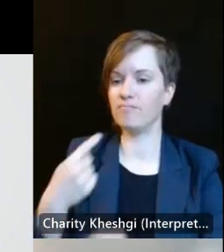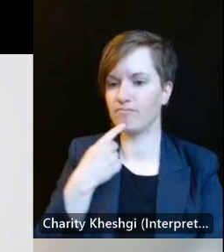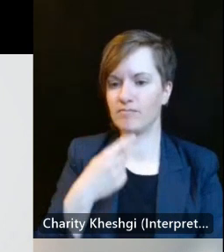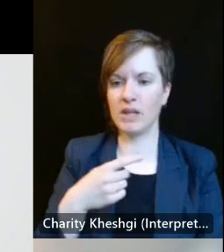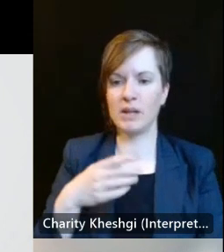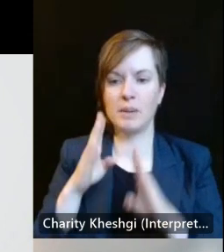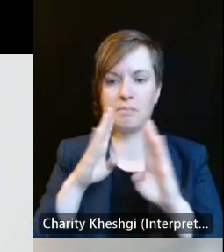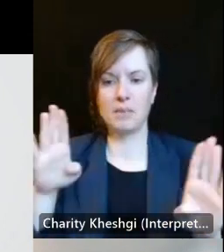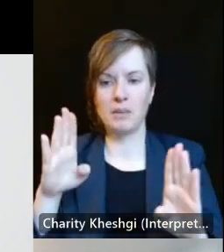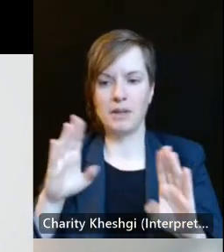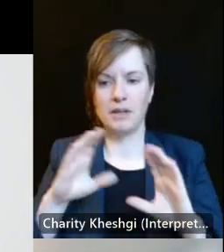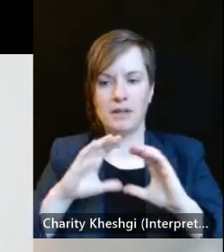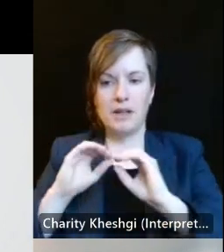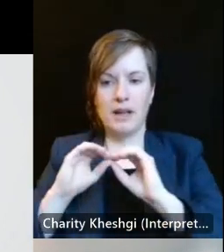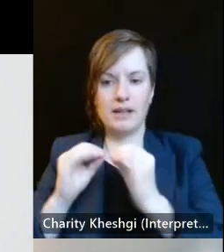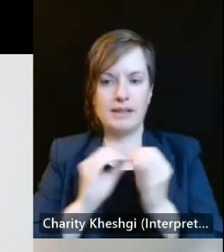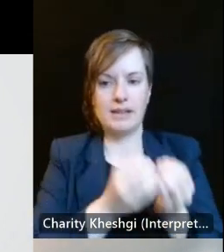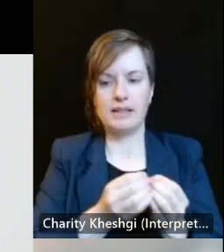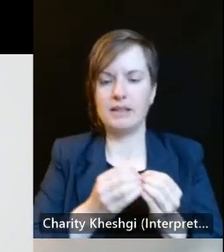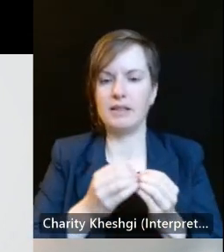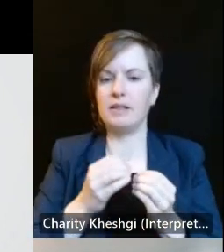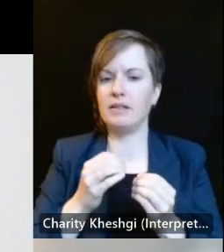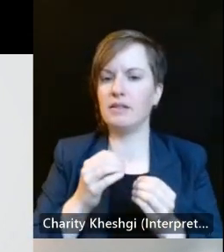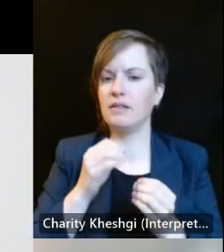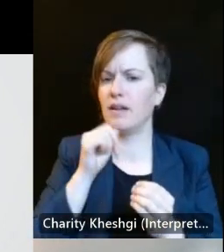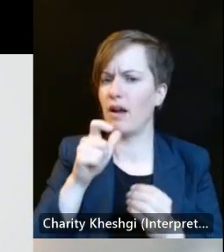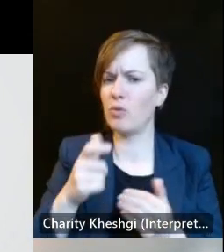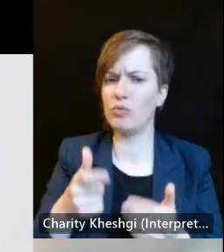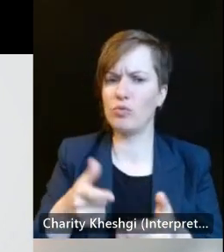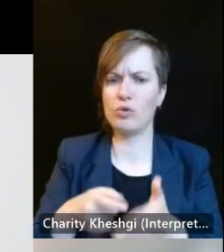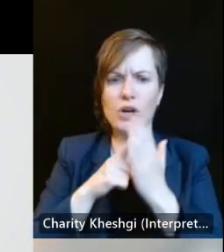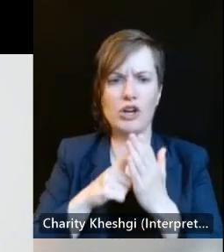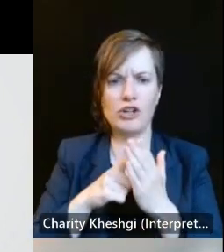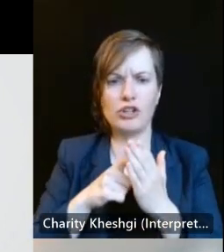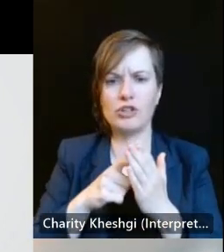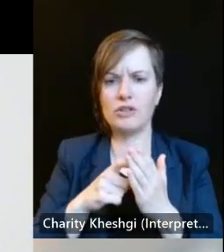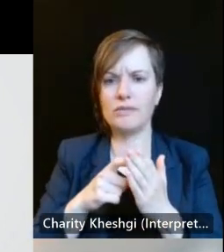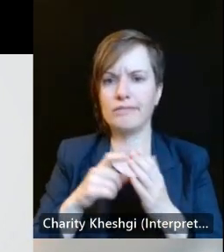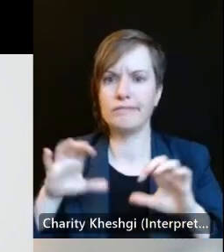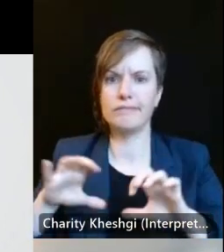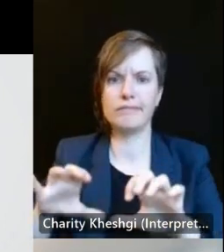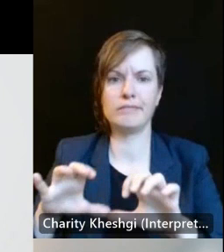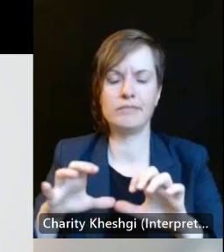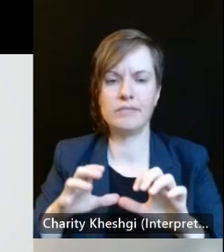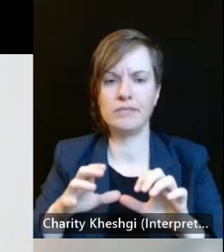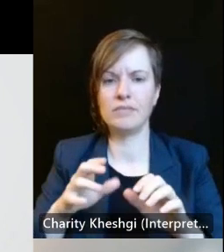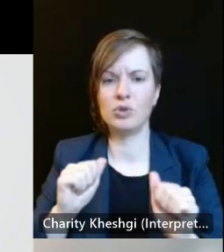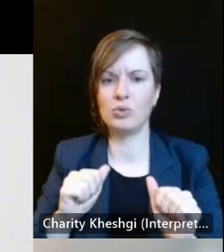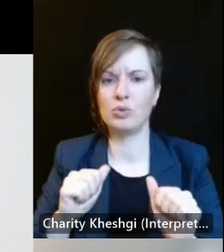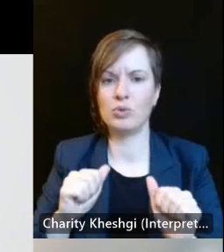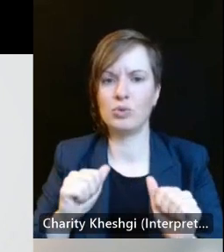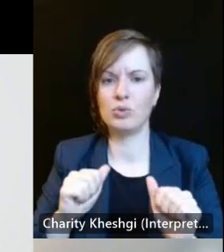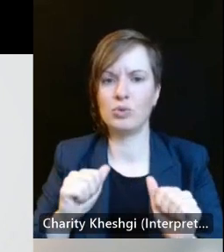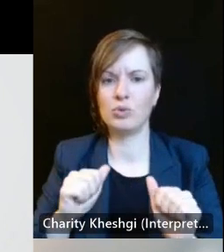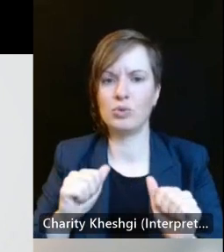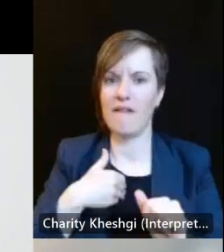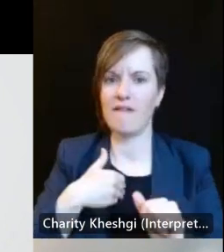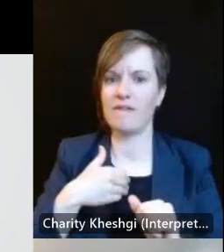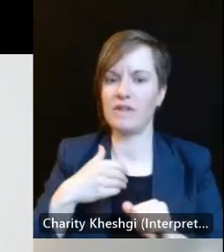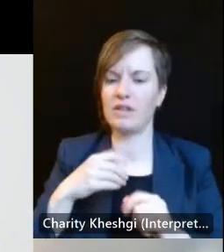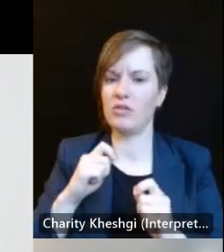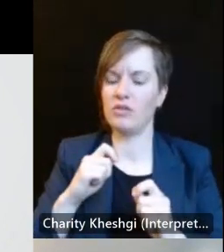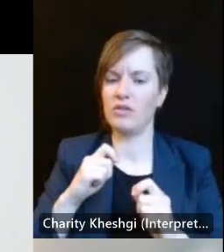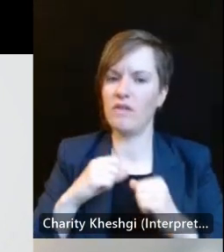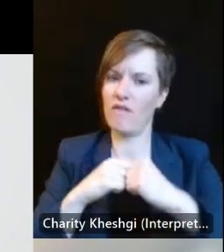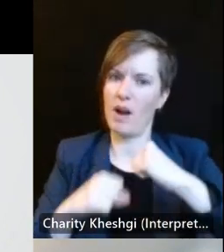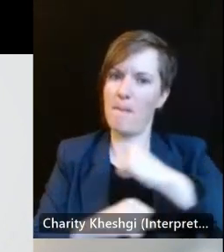any actions that would result in a fundamental alteration or undue financial or administrative burden. Although